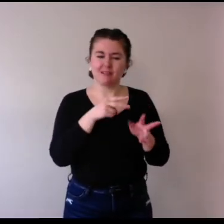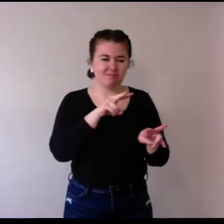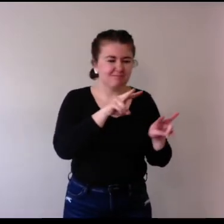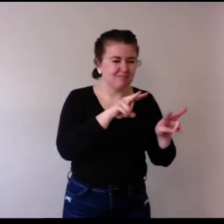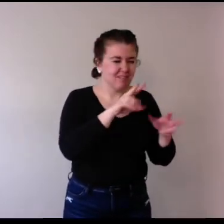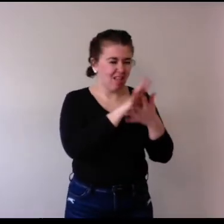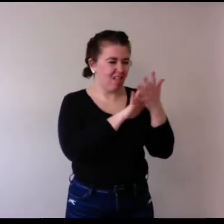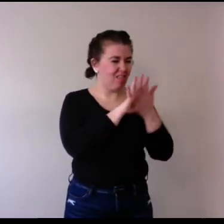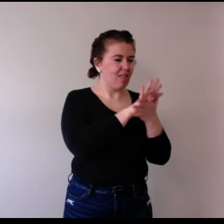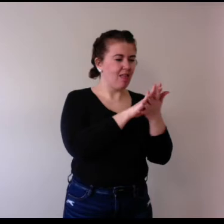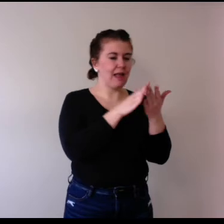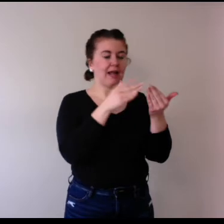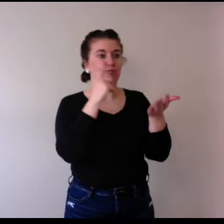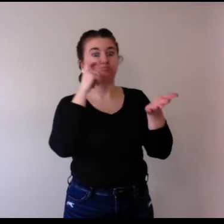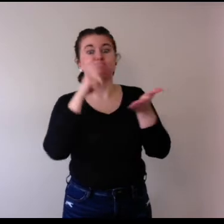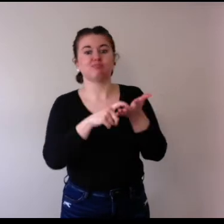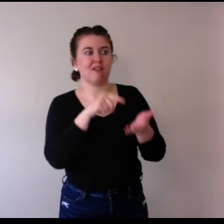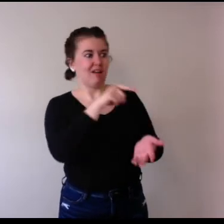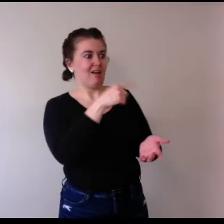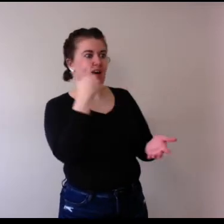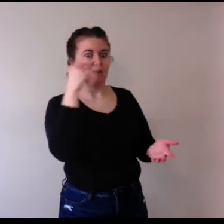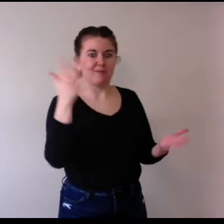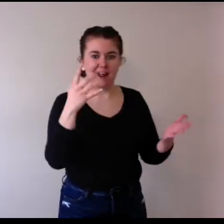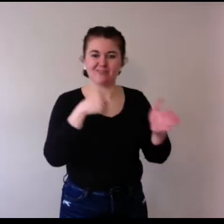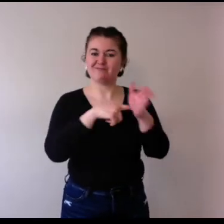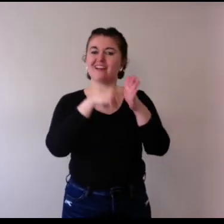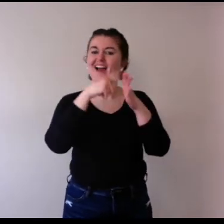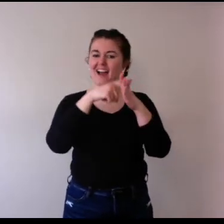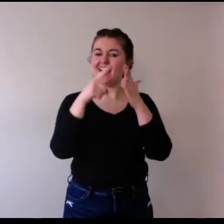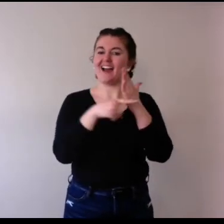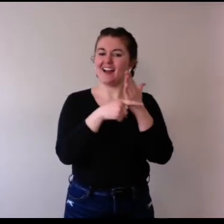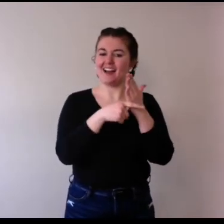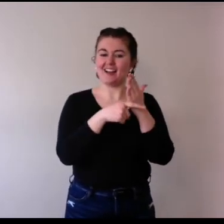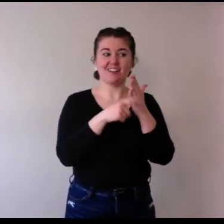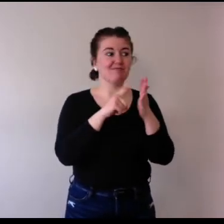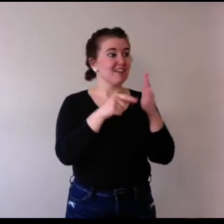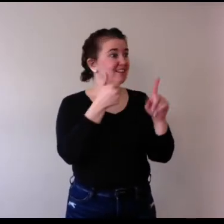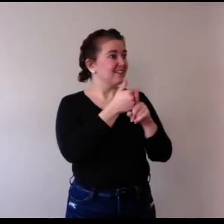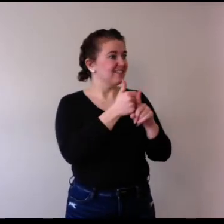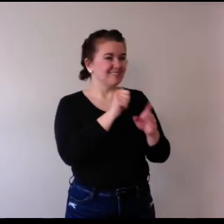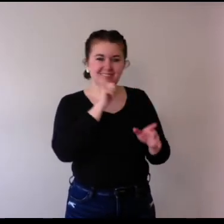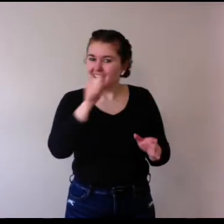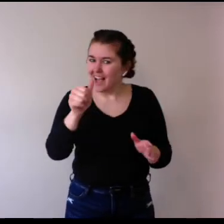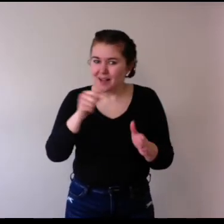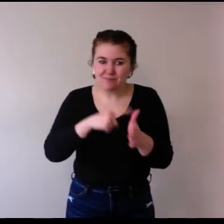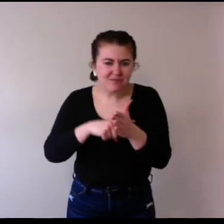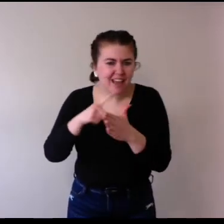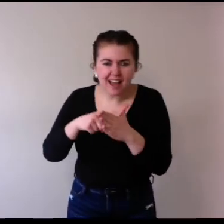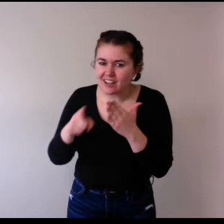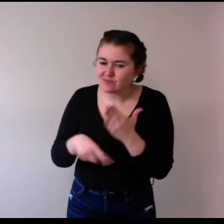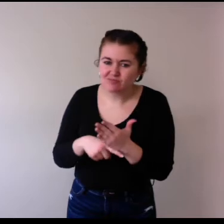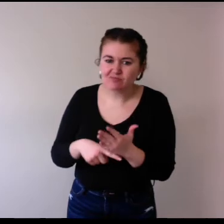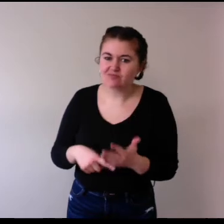Sometimes it looked like a mitten, but it wasn't a mitten.